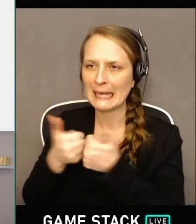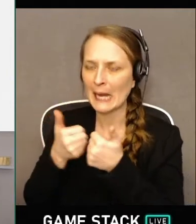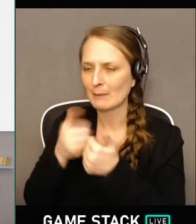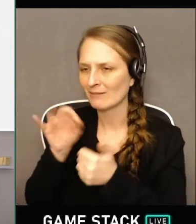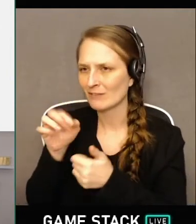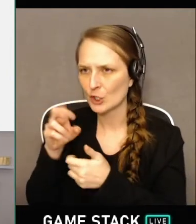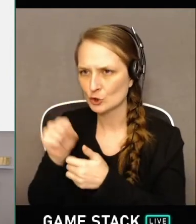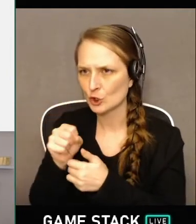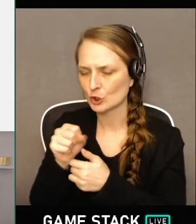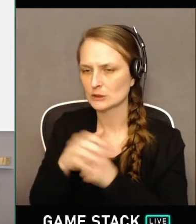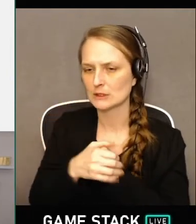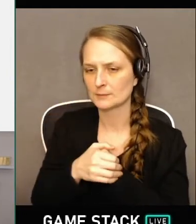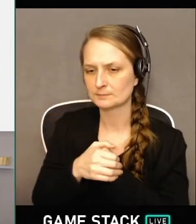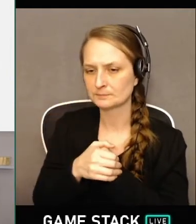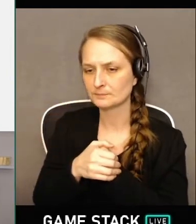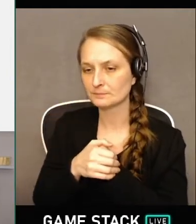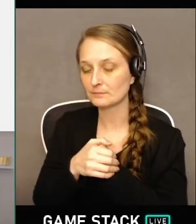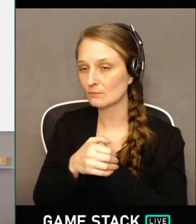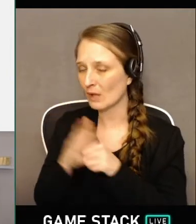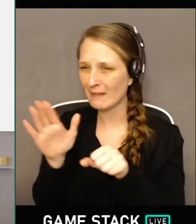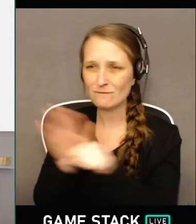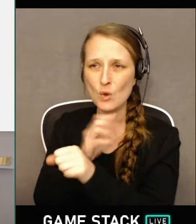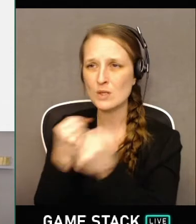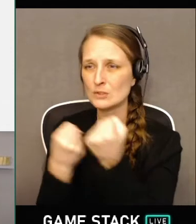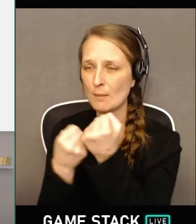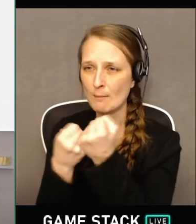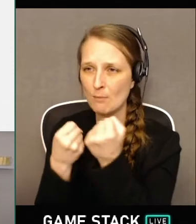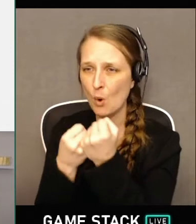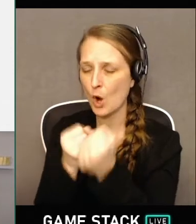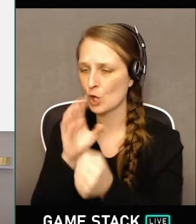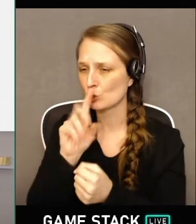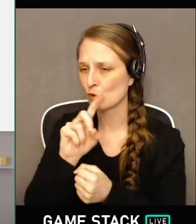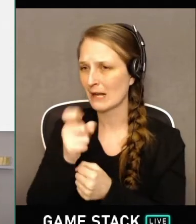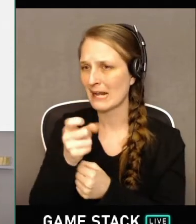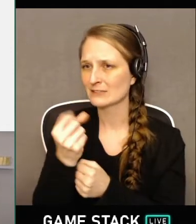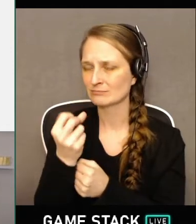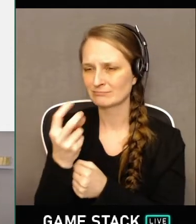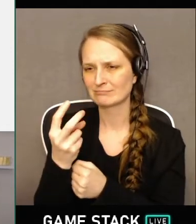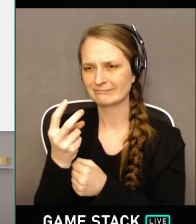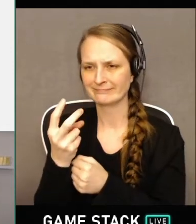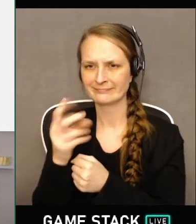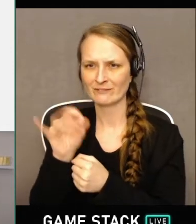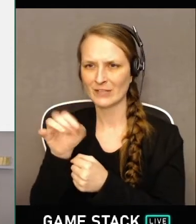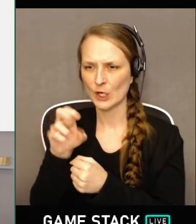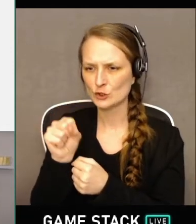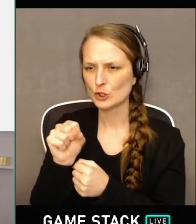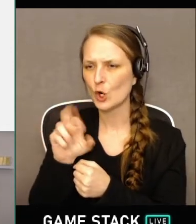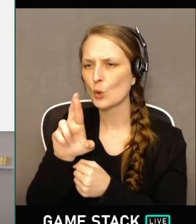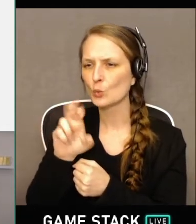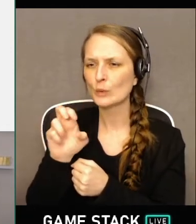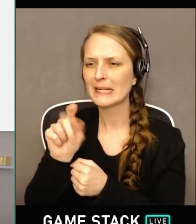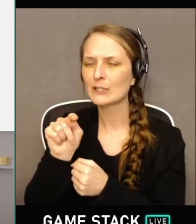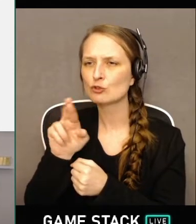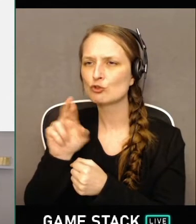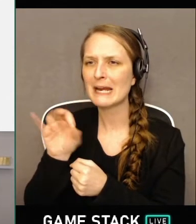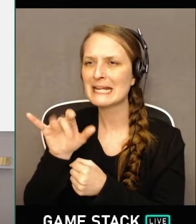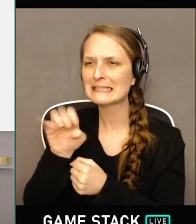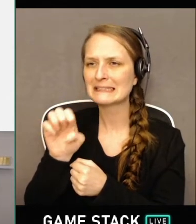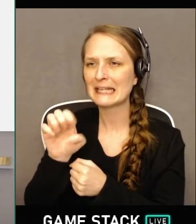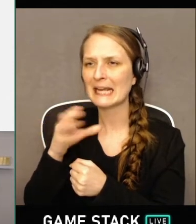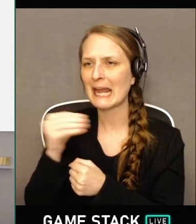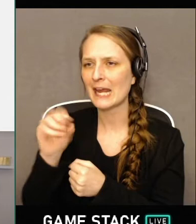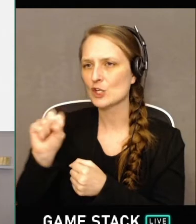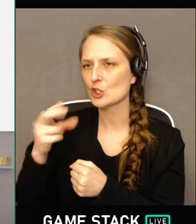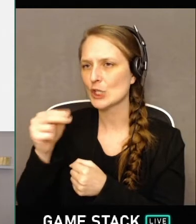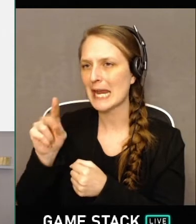AMD's RDNA architecture fully supports DirectX 12 Ultimate features like ray tracing and variable rate shading.